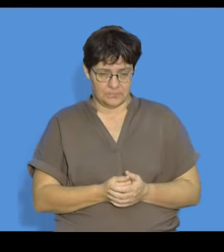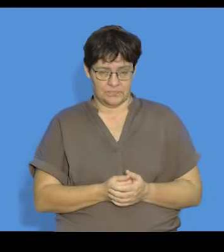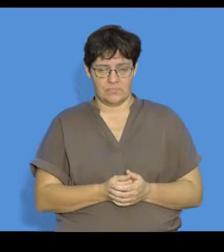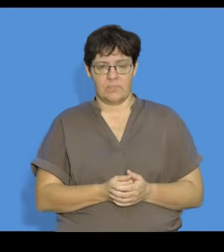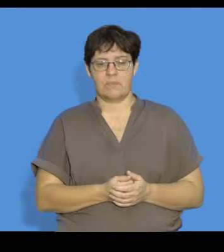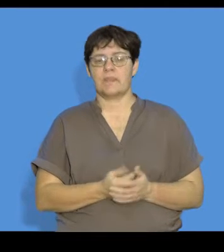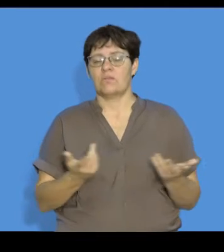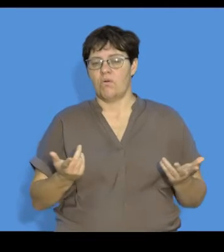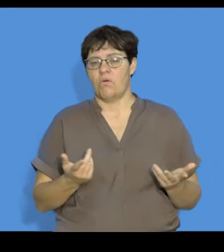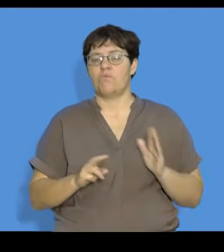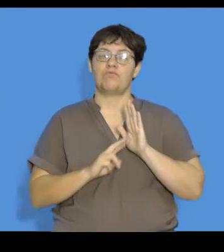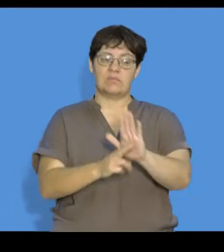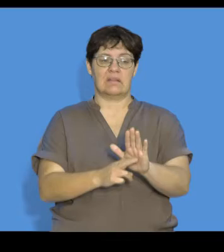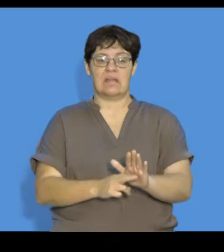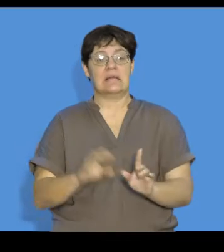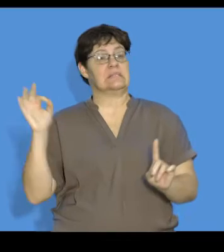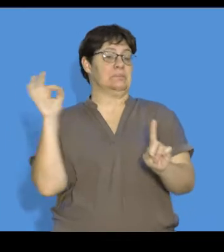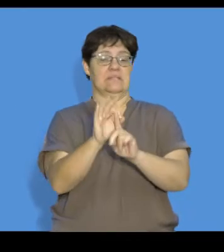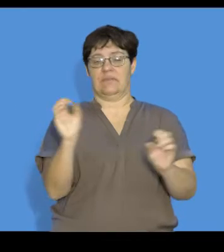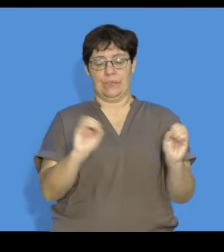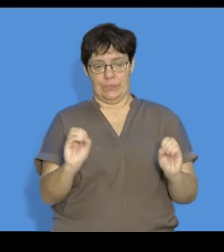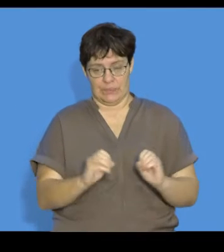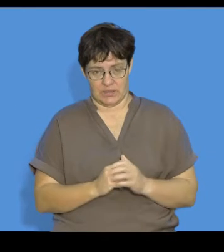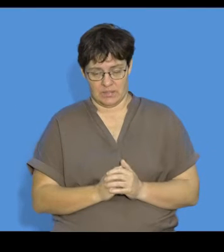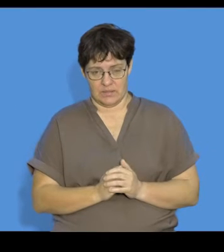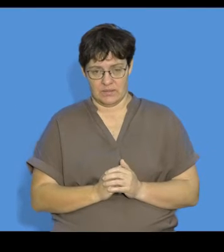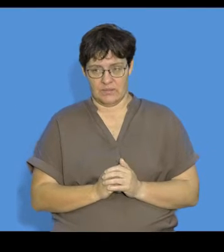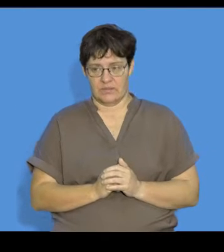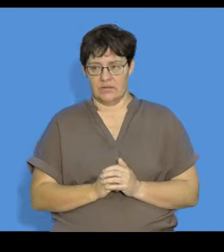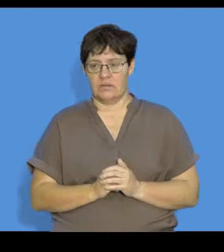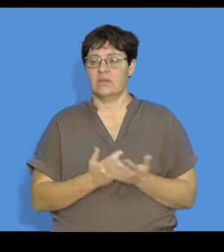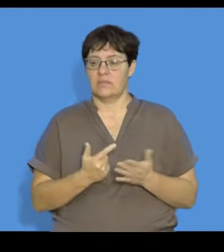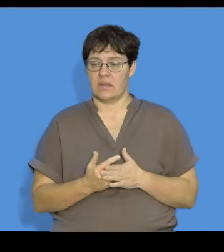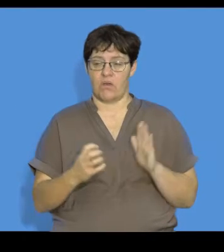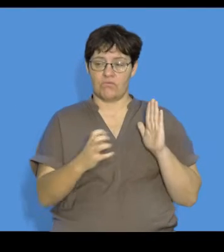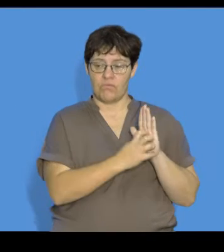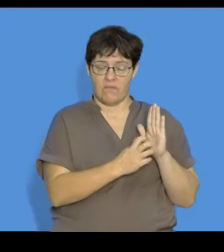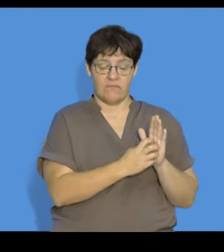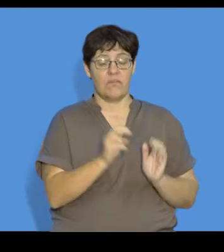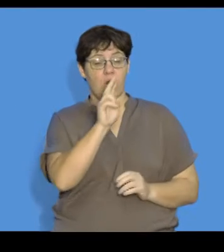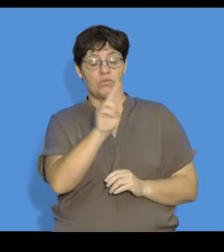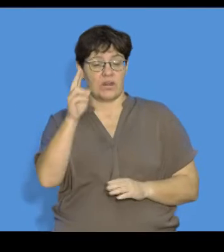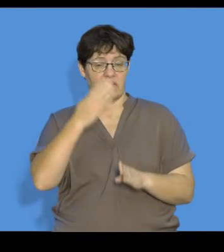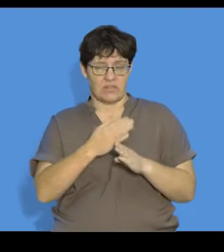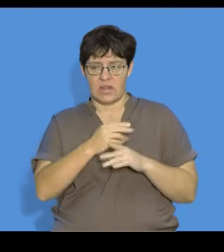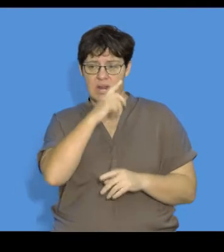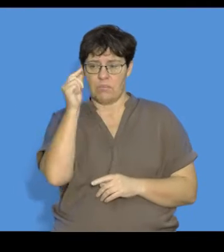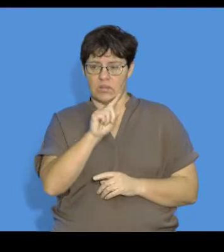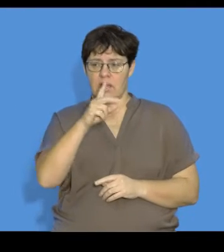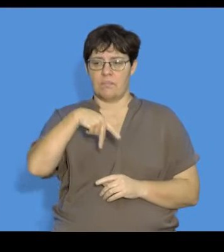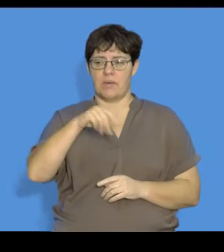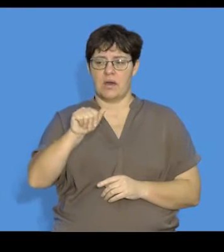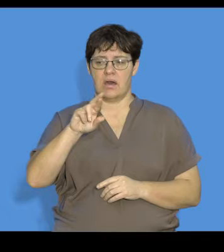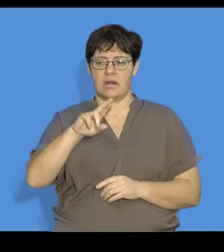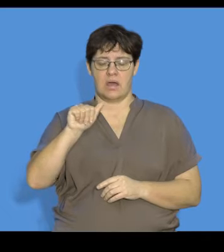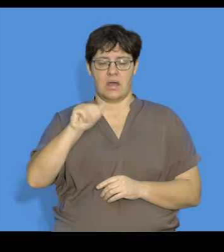mathematics. They don't represent anything specific. And then the graph of a quadratic function is normally called